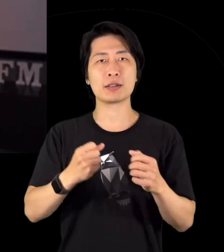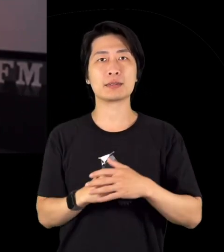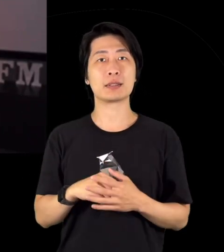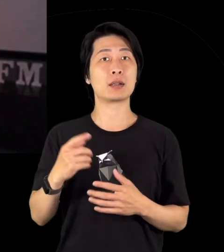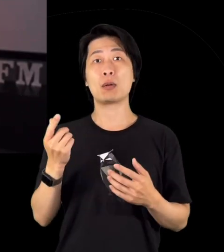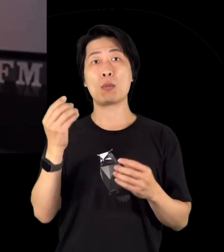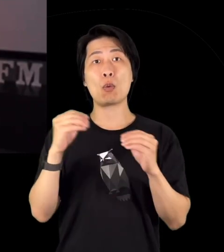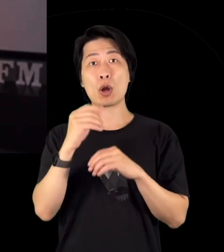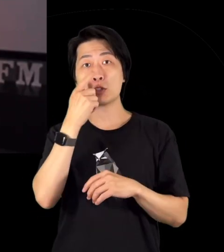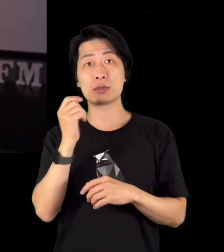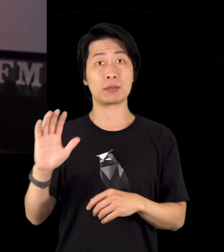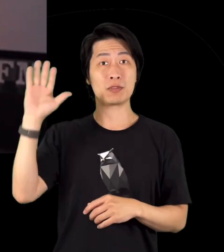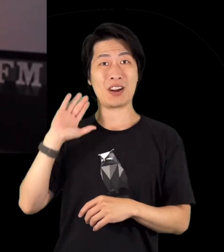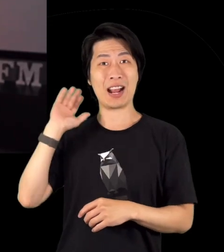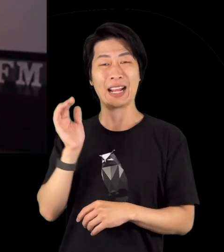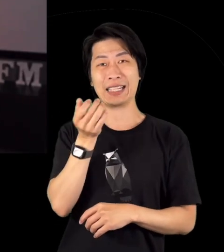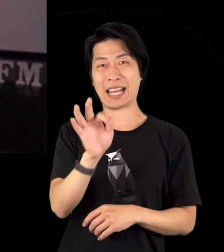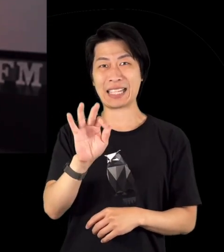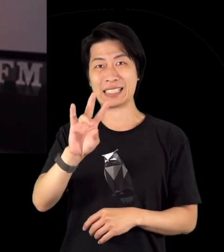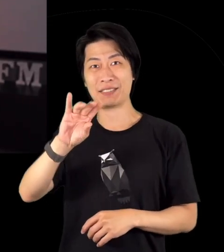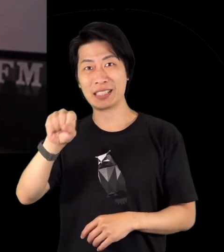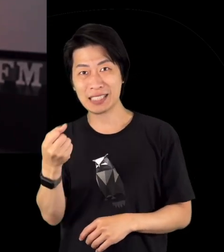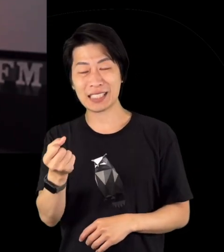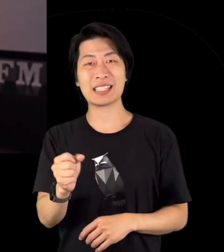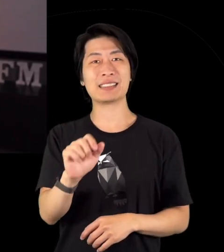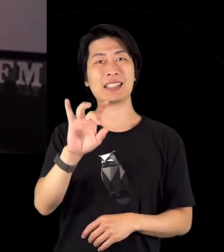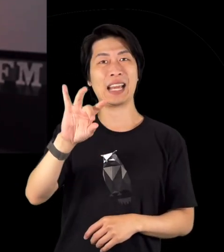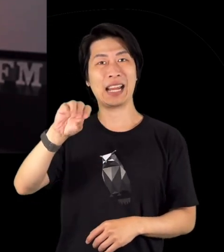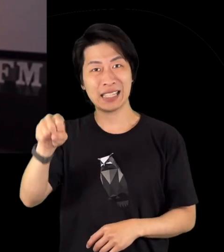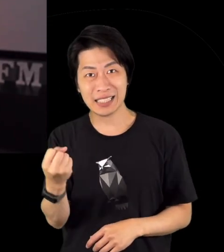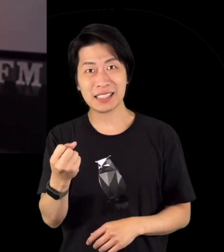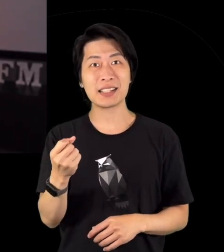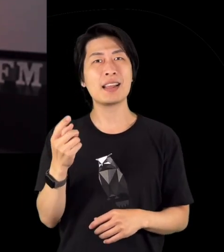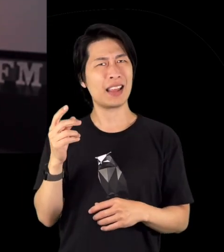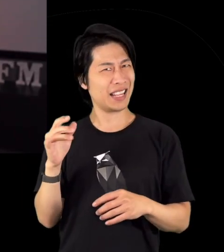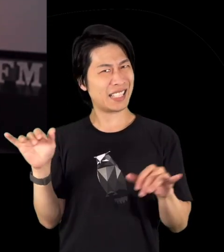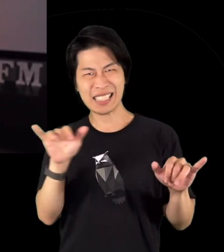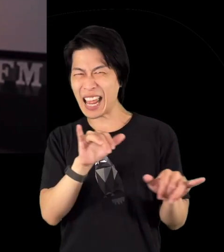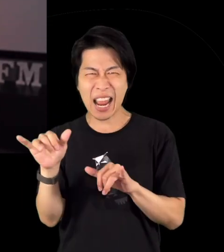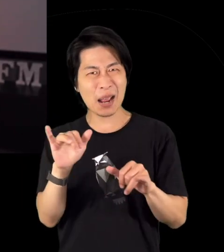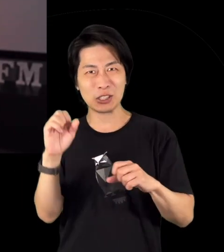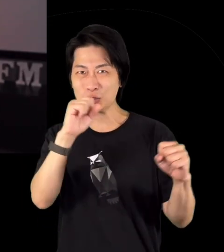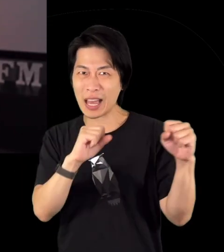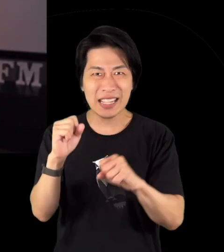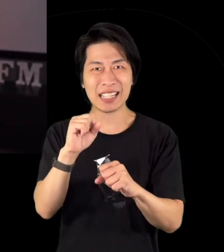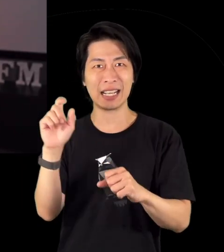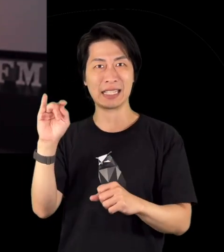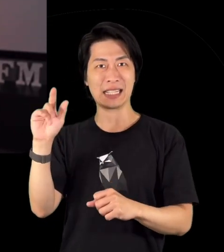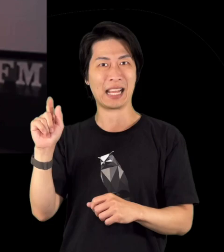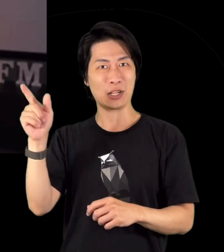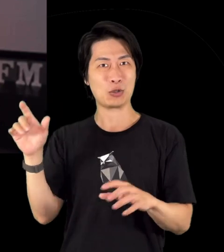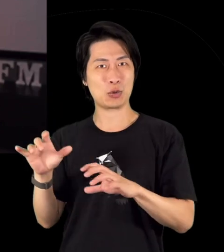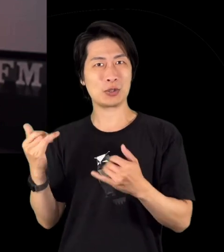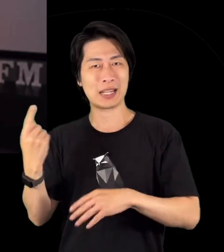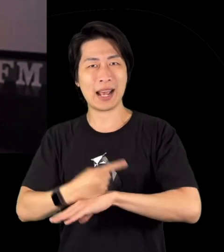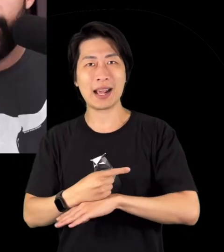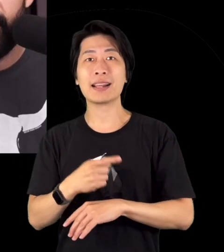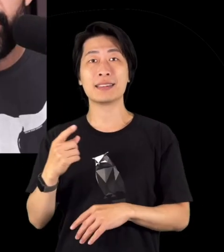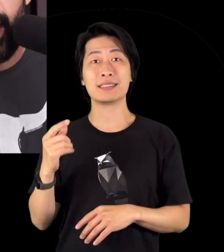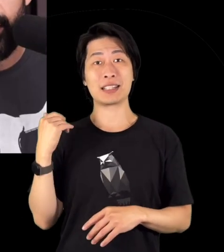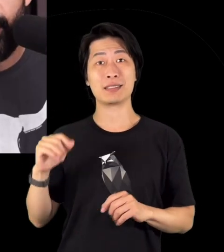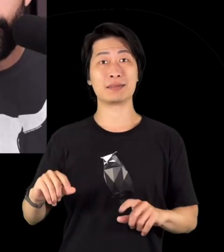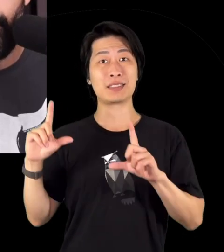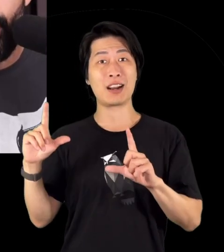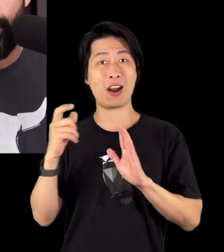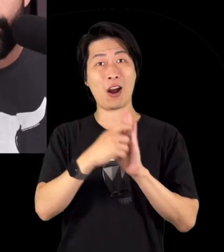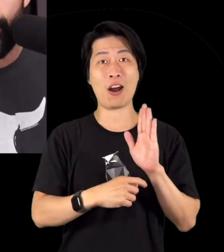more interesting is that there were companies back from the 70s and 80s that employed a very similar strategy to what Tesla is doing today. This is